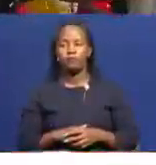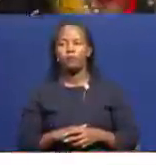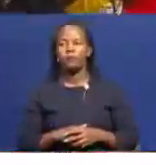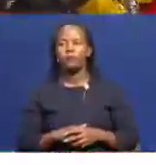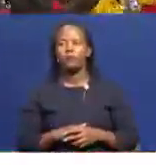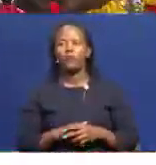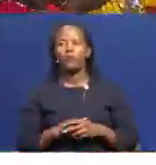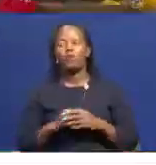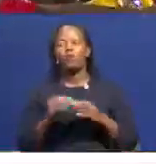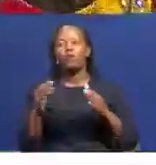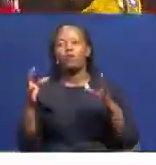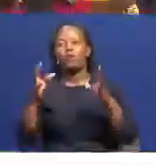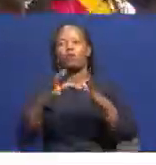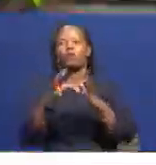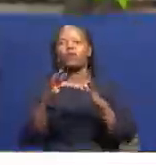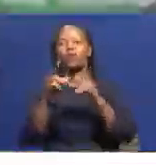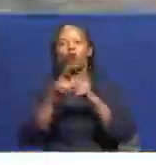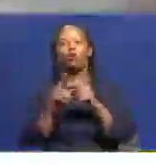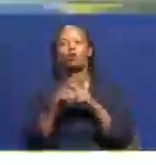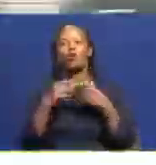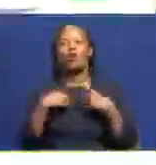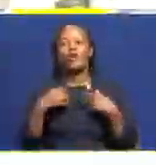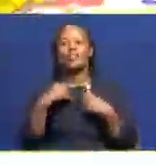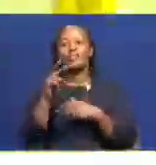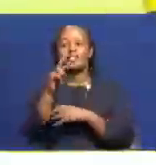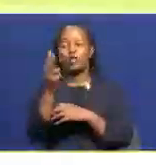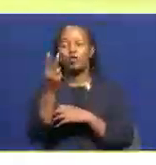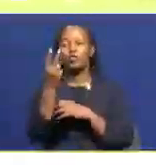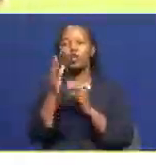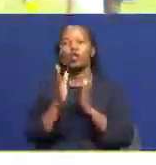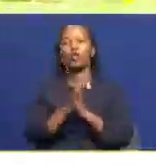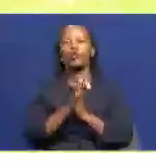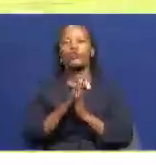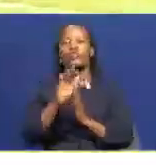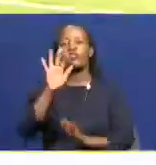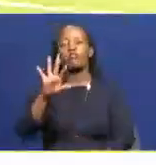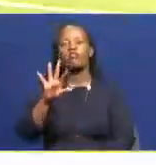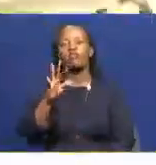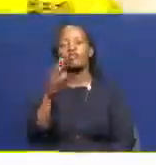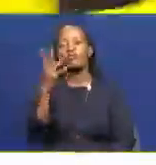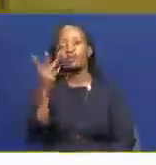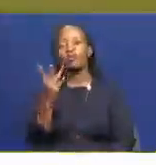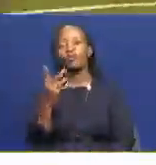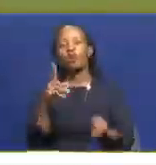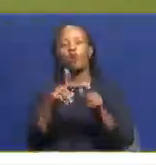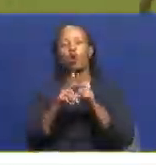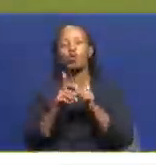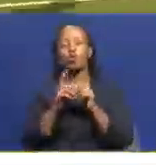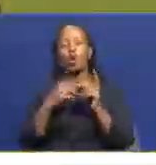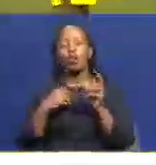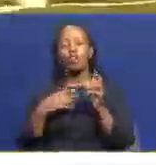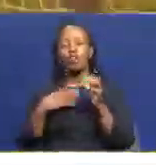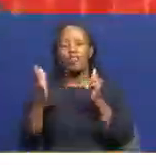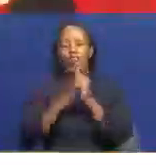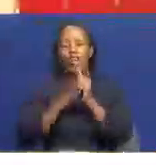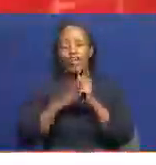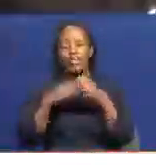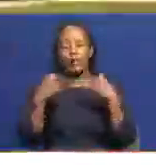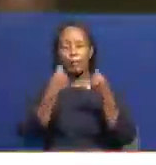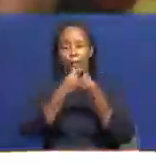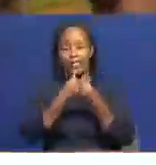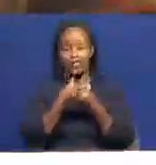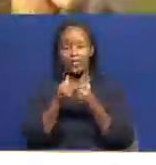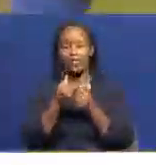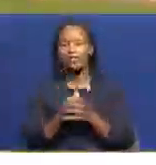The low enforcers still lie second on the log with 54 points, having won 15 and drawn 9 FKF Premier League matches. Fourth